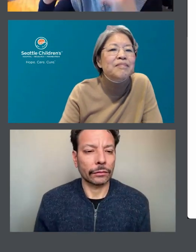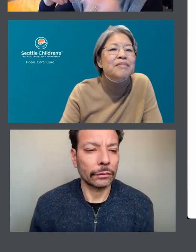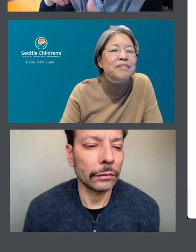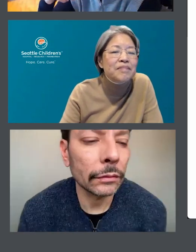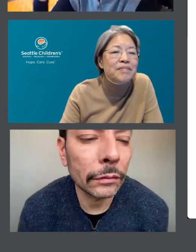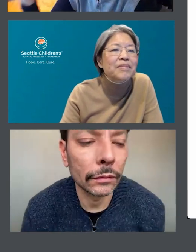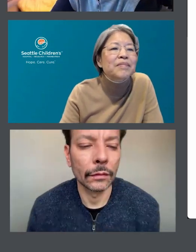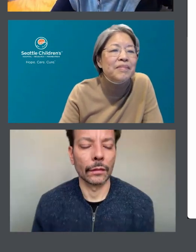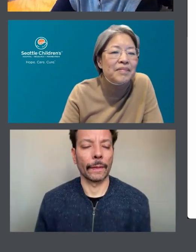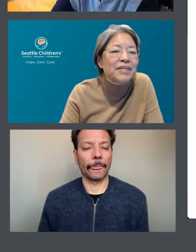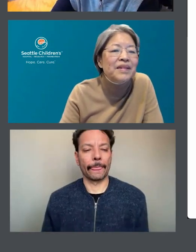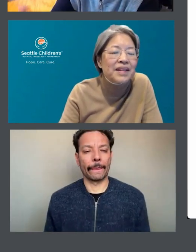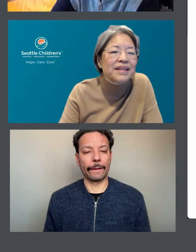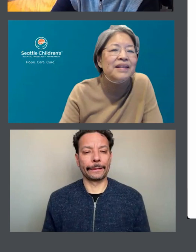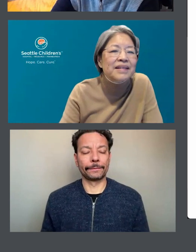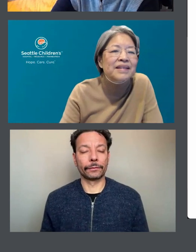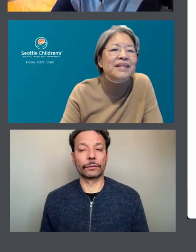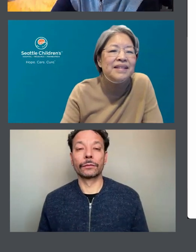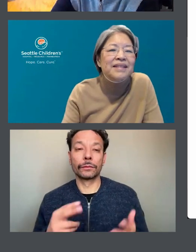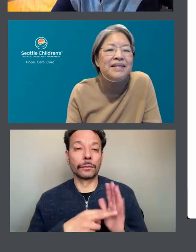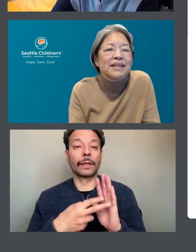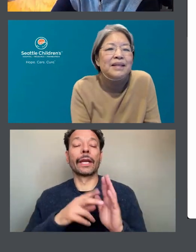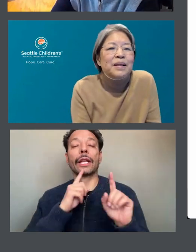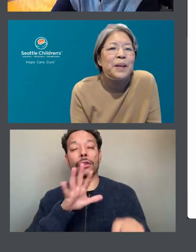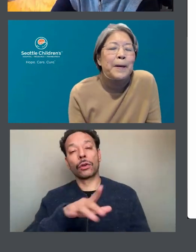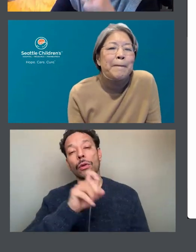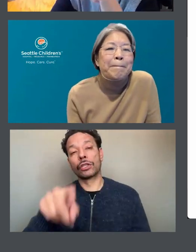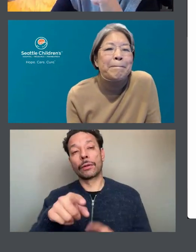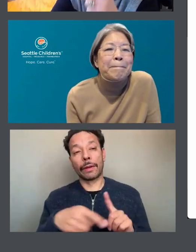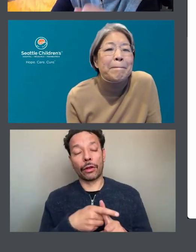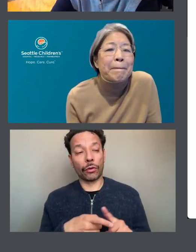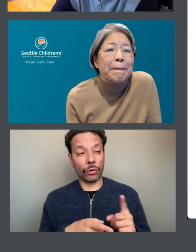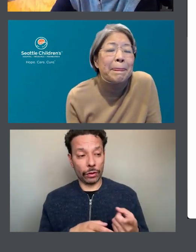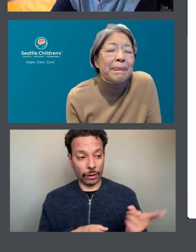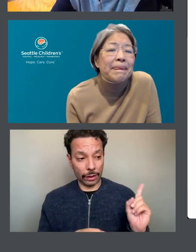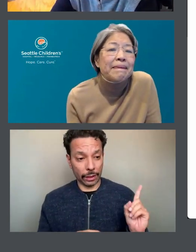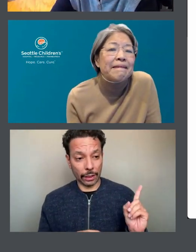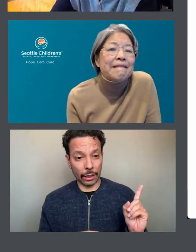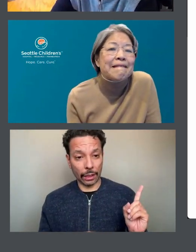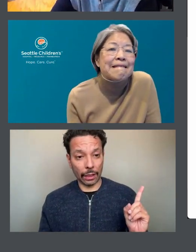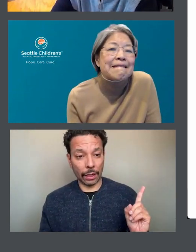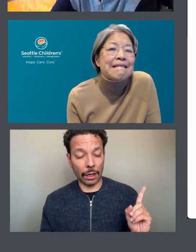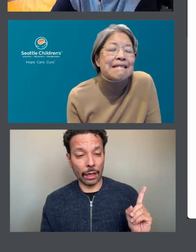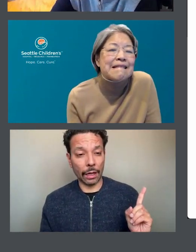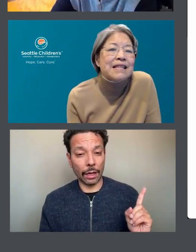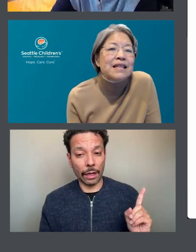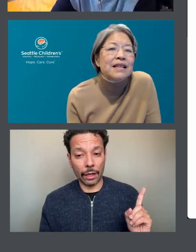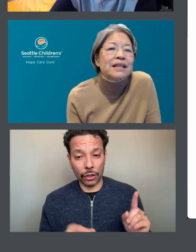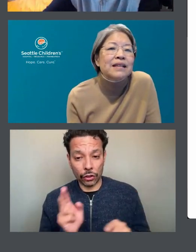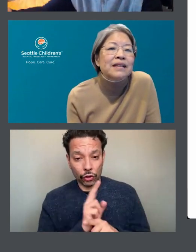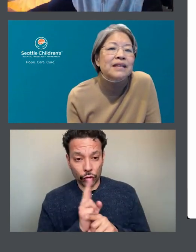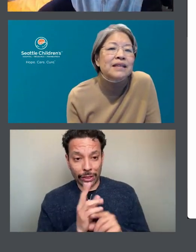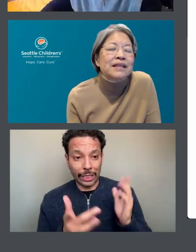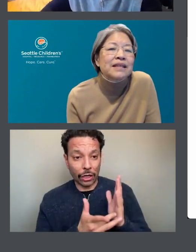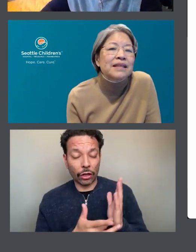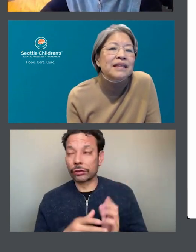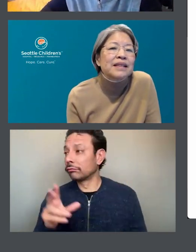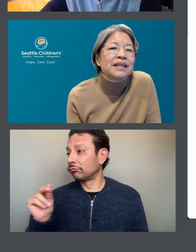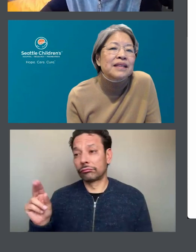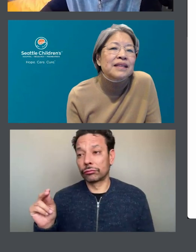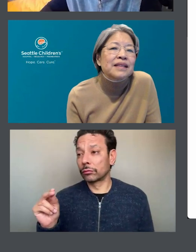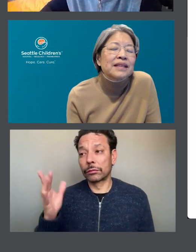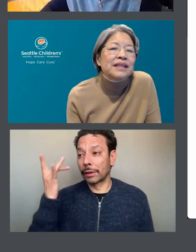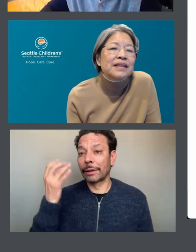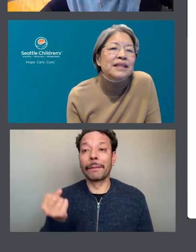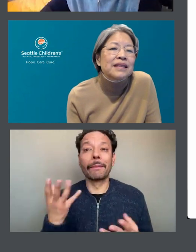So to answer your question about were they amplified or were they using technology? No, because so